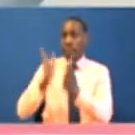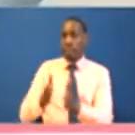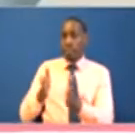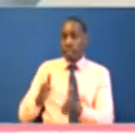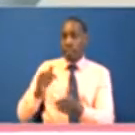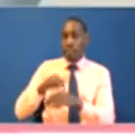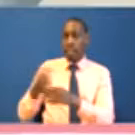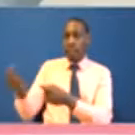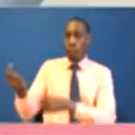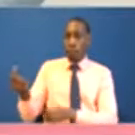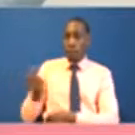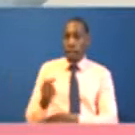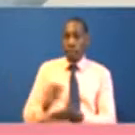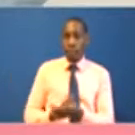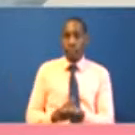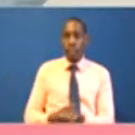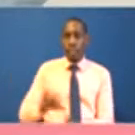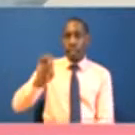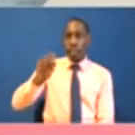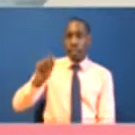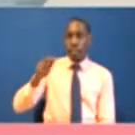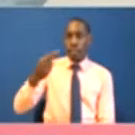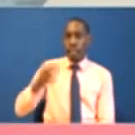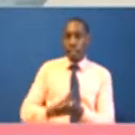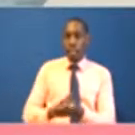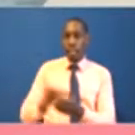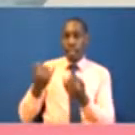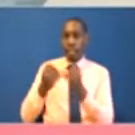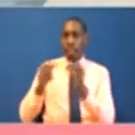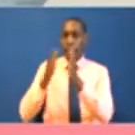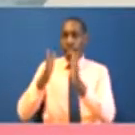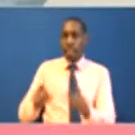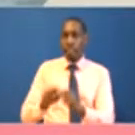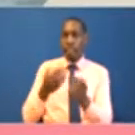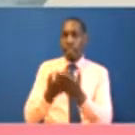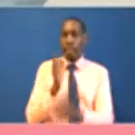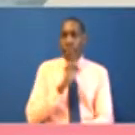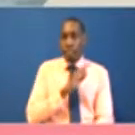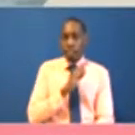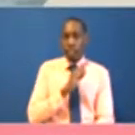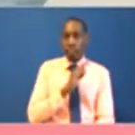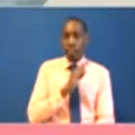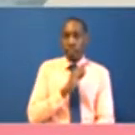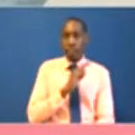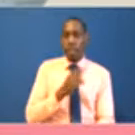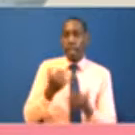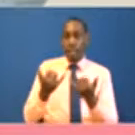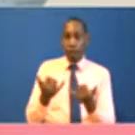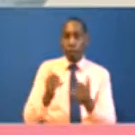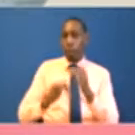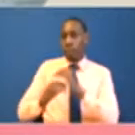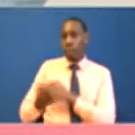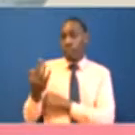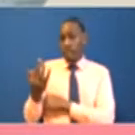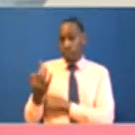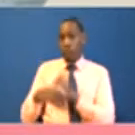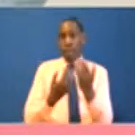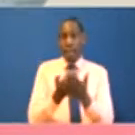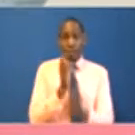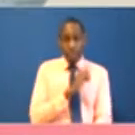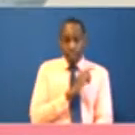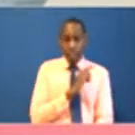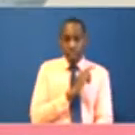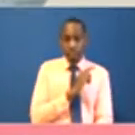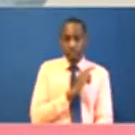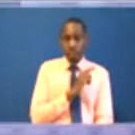they come in esther warringtiro an independent candidate has also arrived here and i'll continue giving you those updates we should have at least three now uh who are